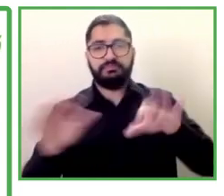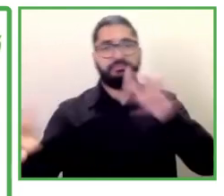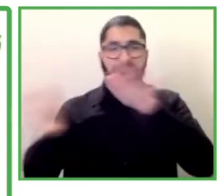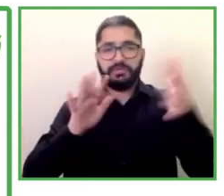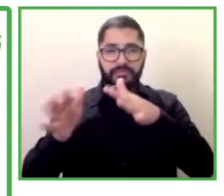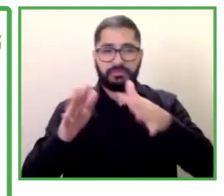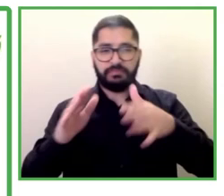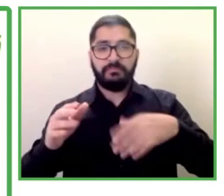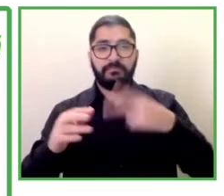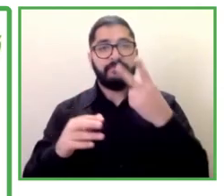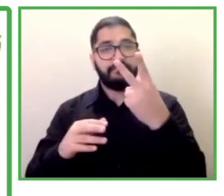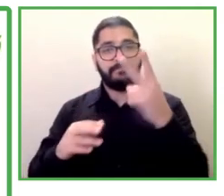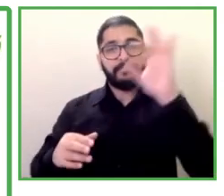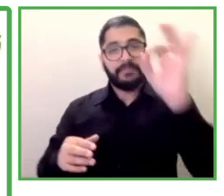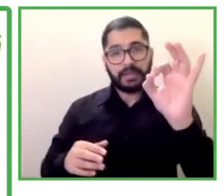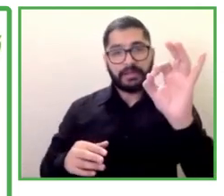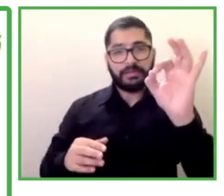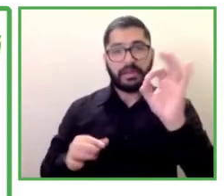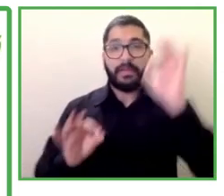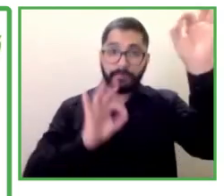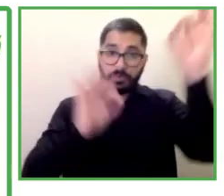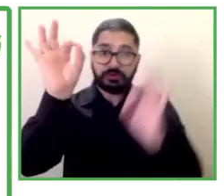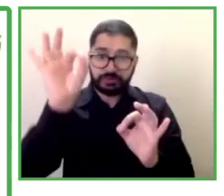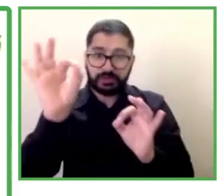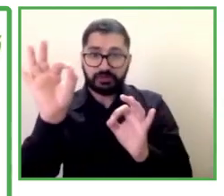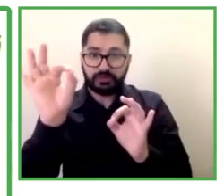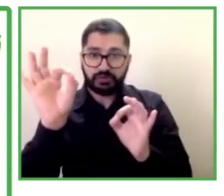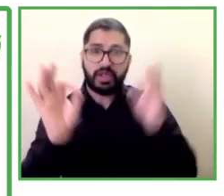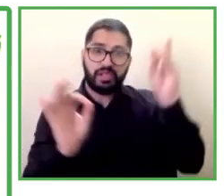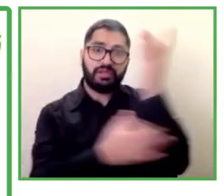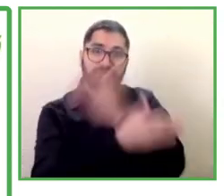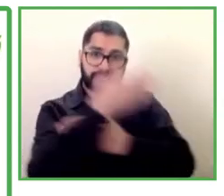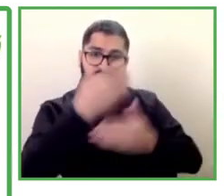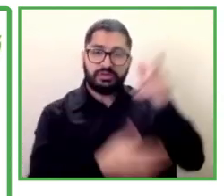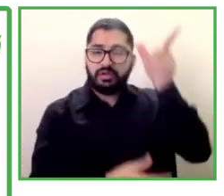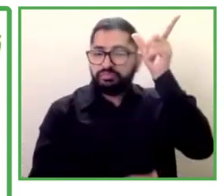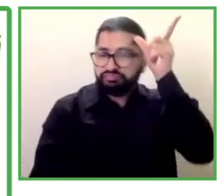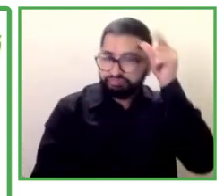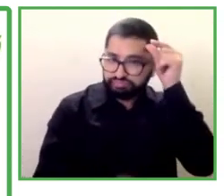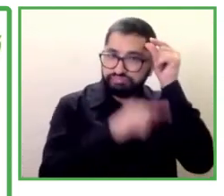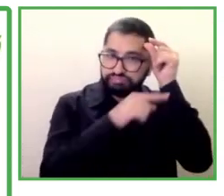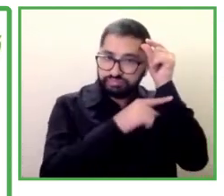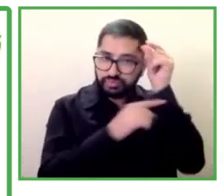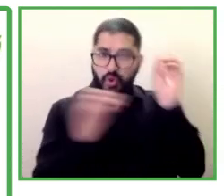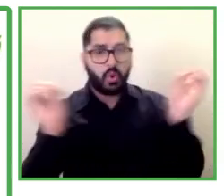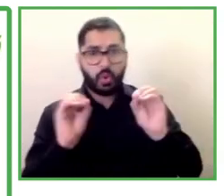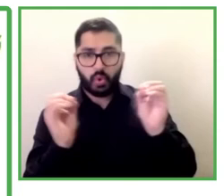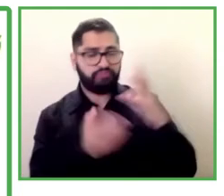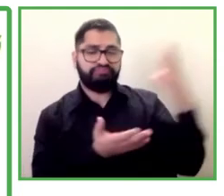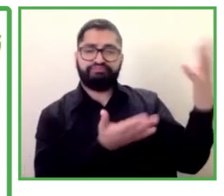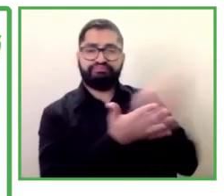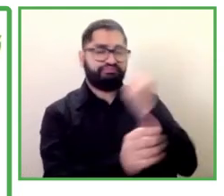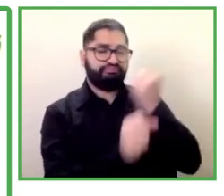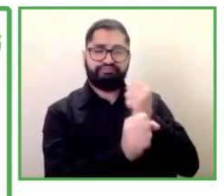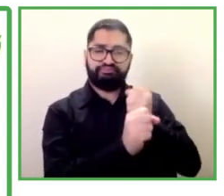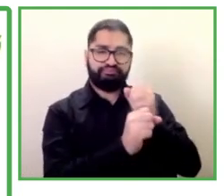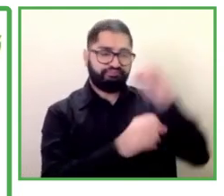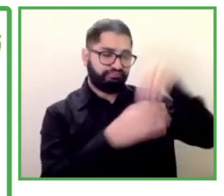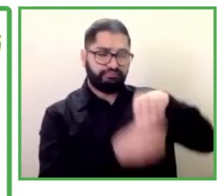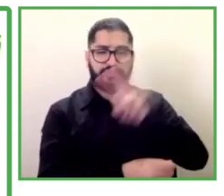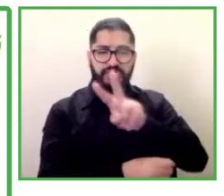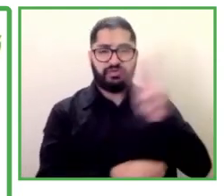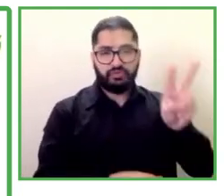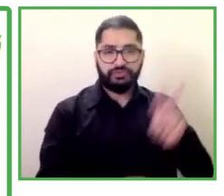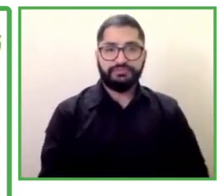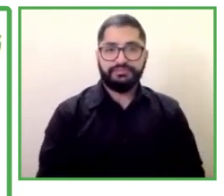least a 20% of mental disability without getting to the 33, that is the official one. So this is going to